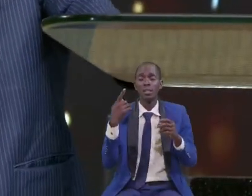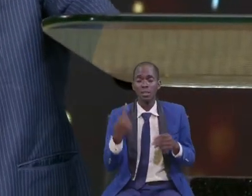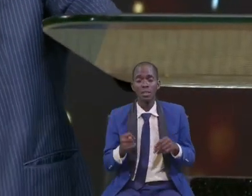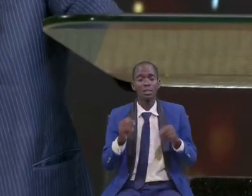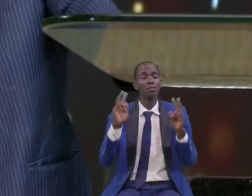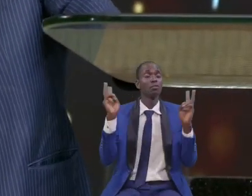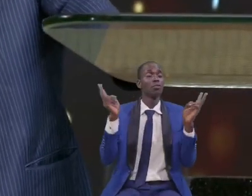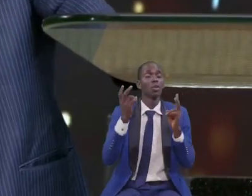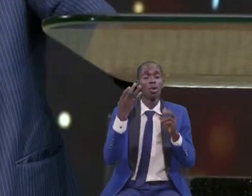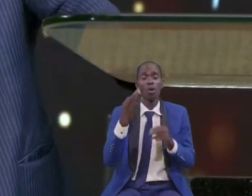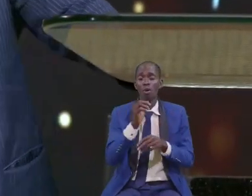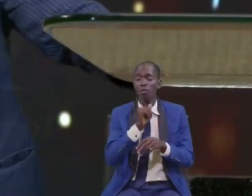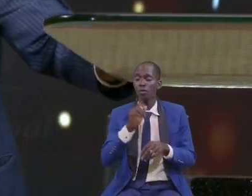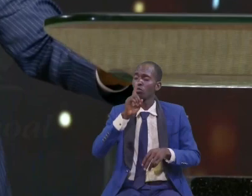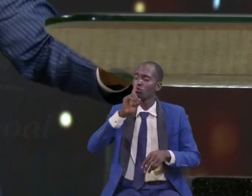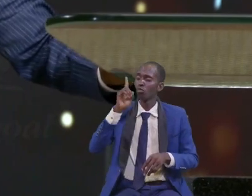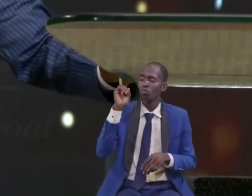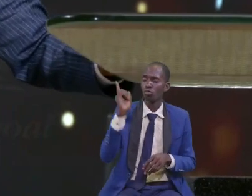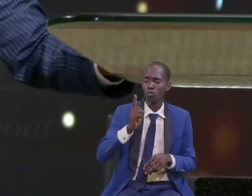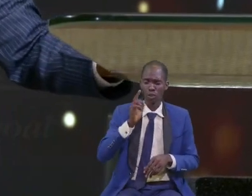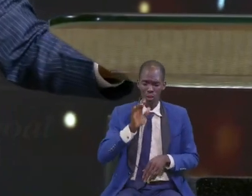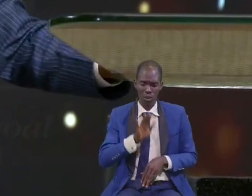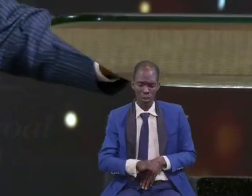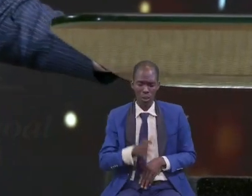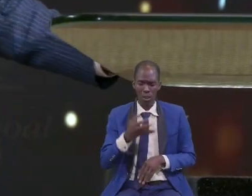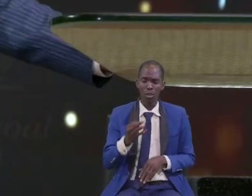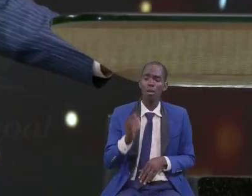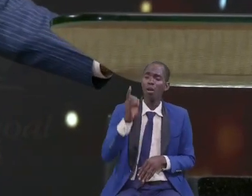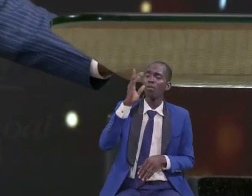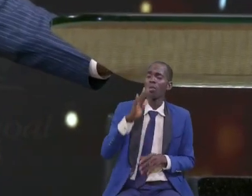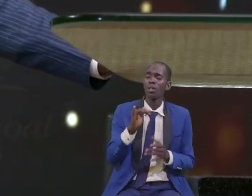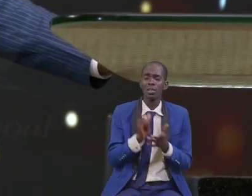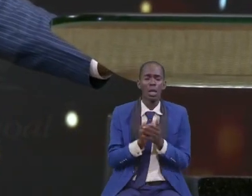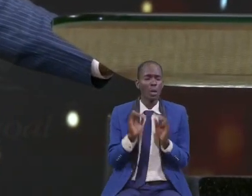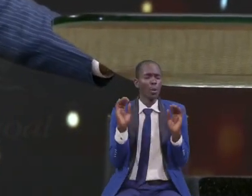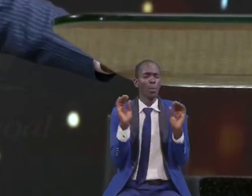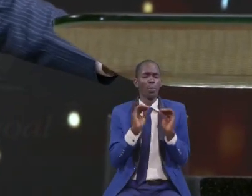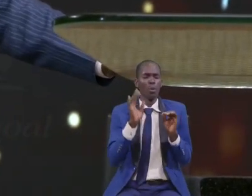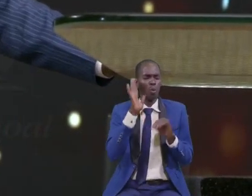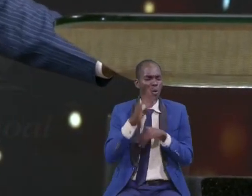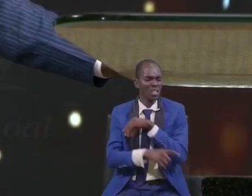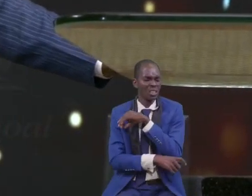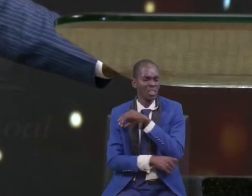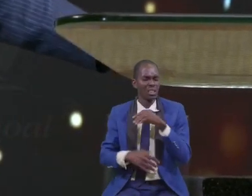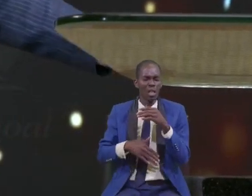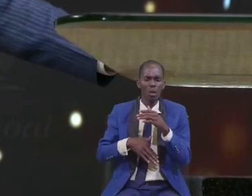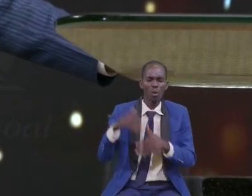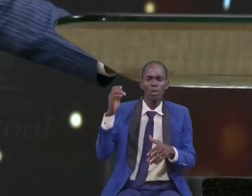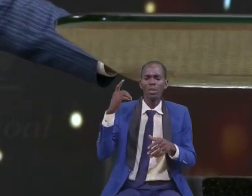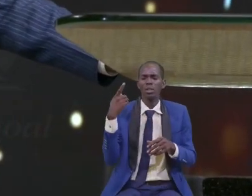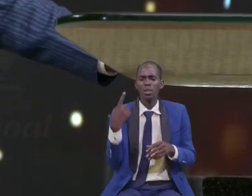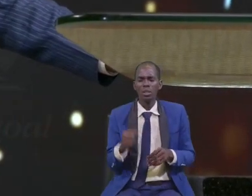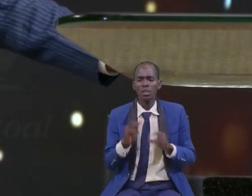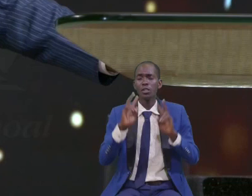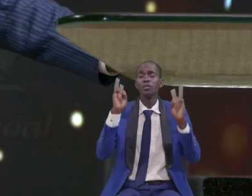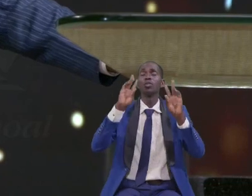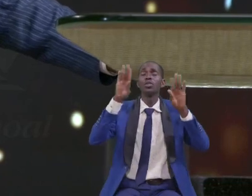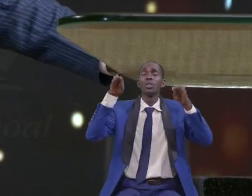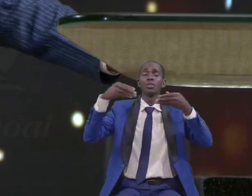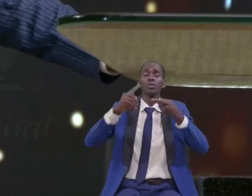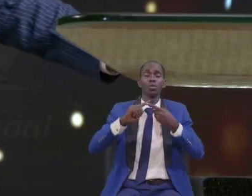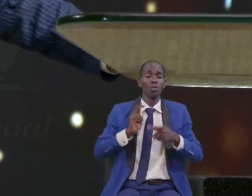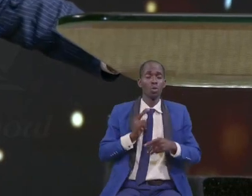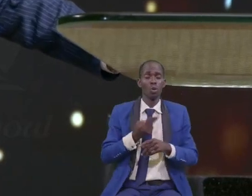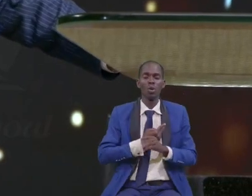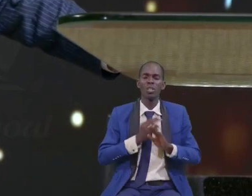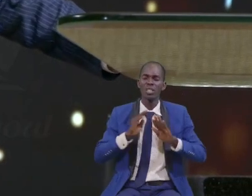real child of God, that nothing will take away the victory, the triumph you have given us. Grant us that grace